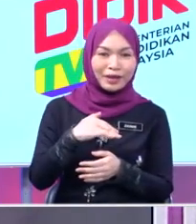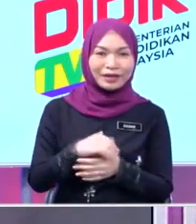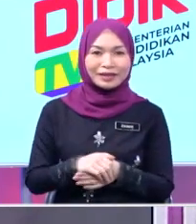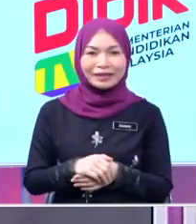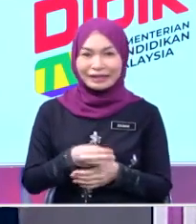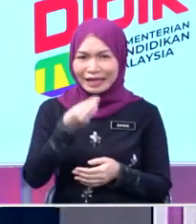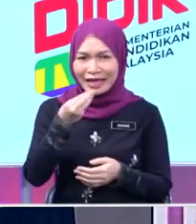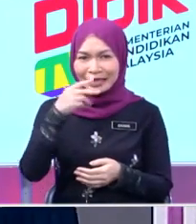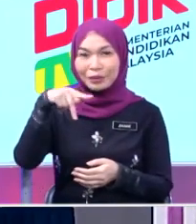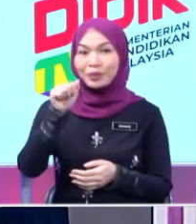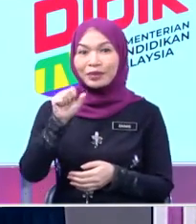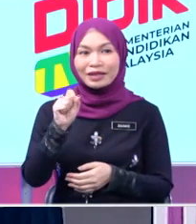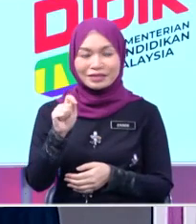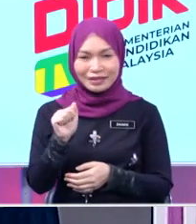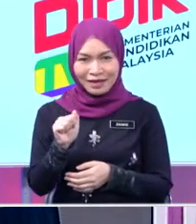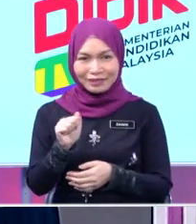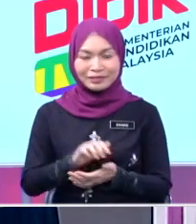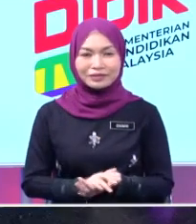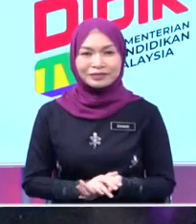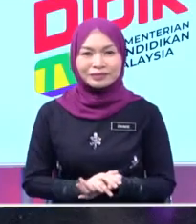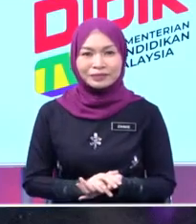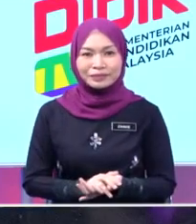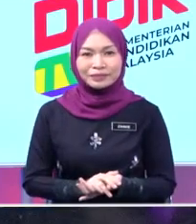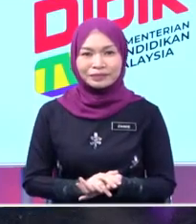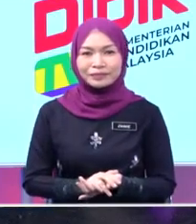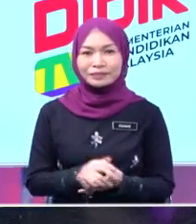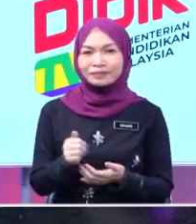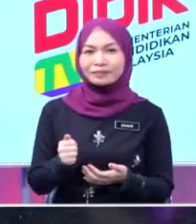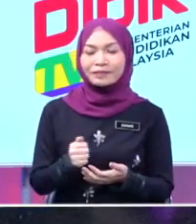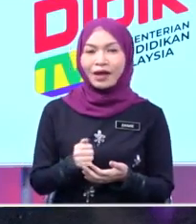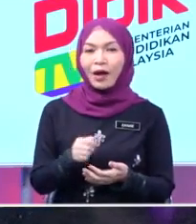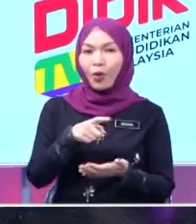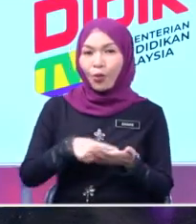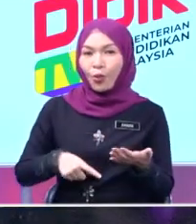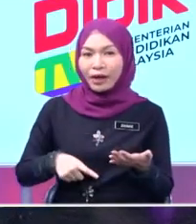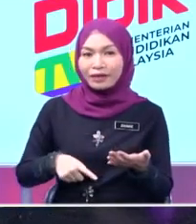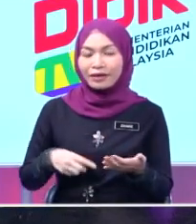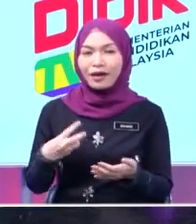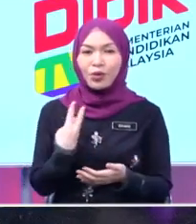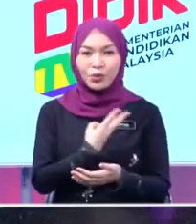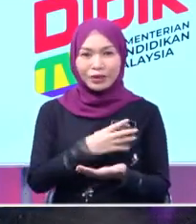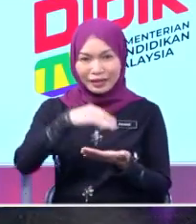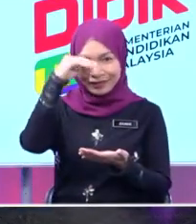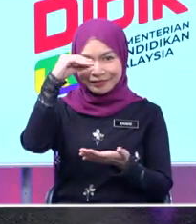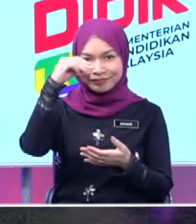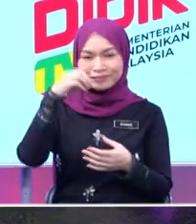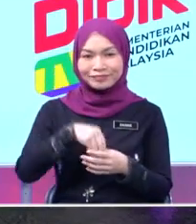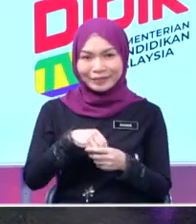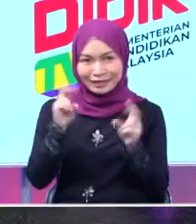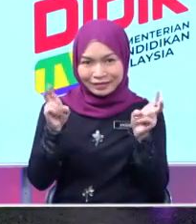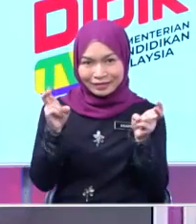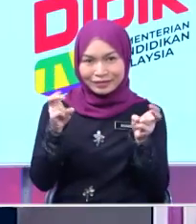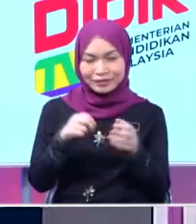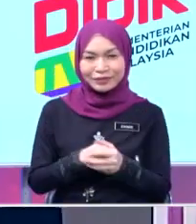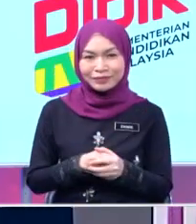like so that's grandma. wrong. Okay. All right, so Ponima, could you share with us what did we learn in this segment, teacher? Okay, in this particular segment,